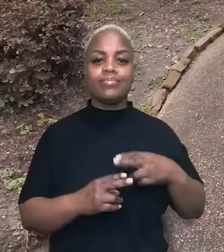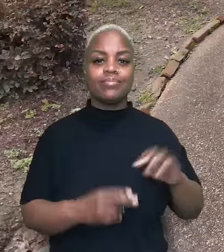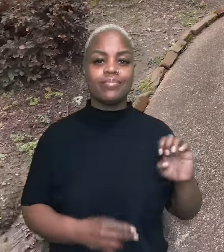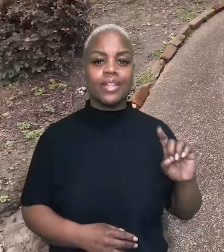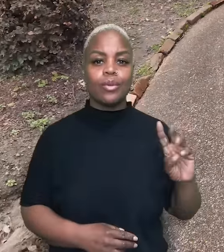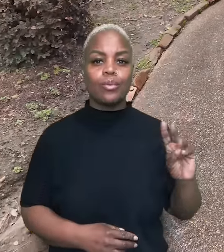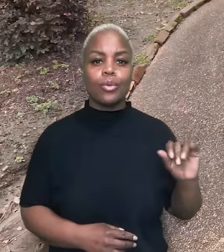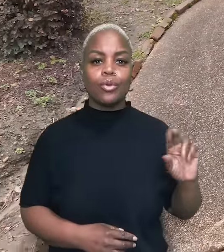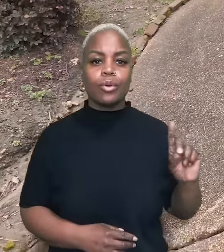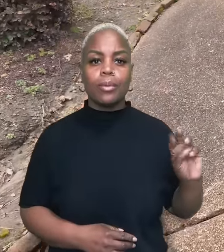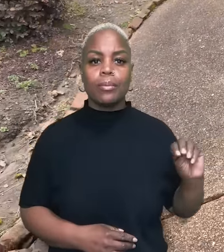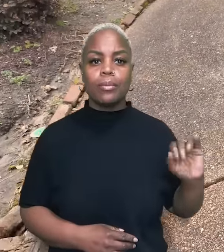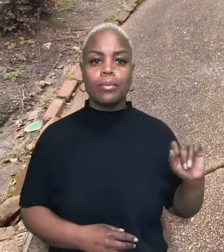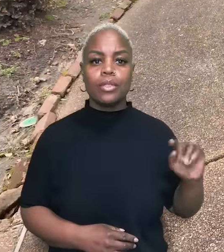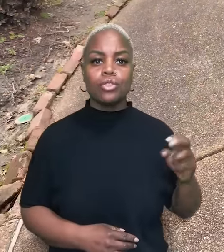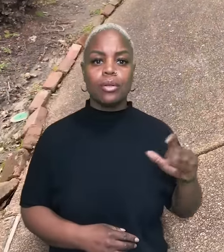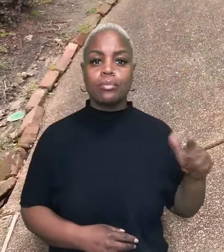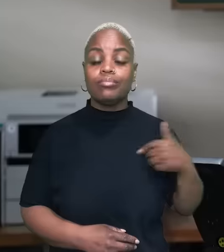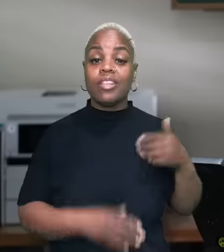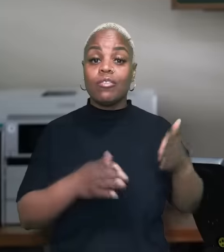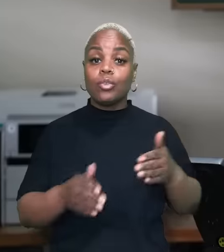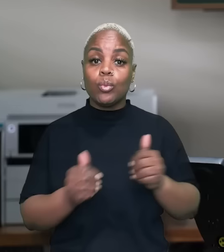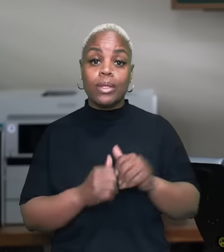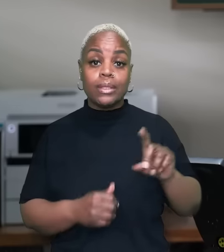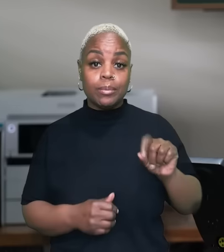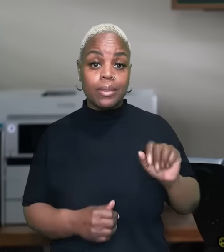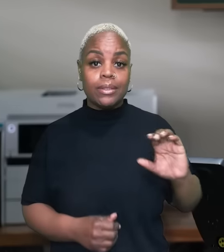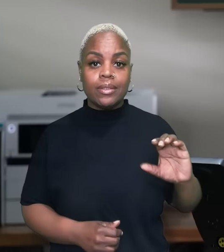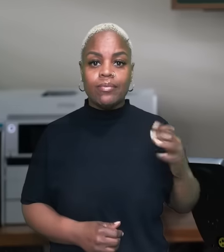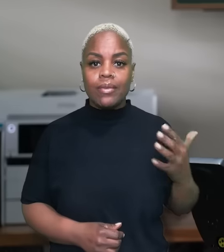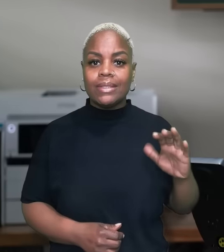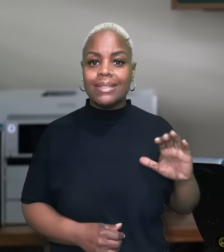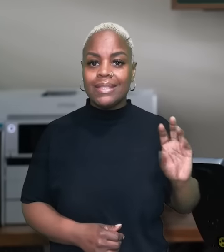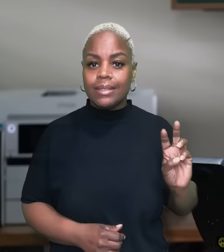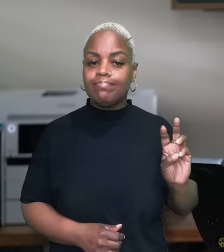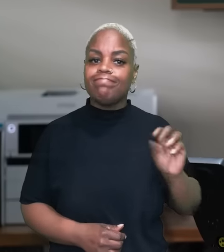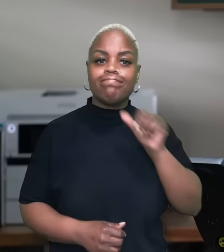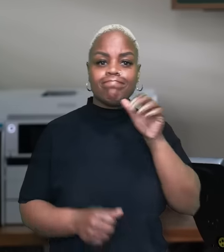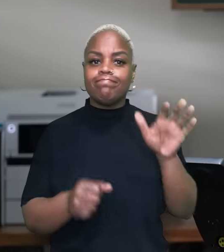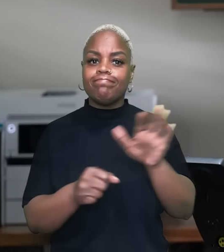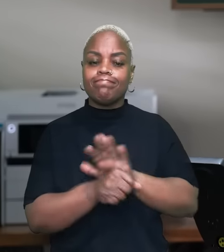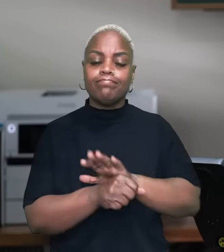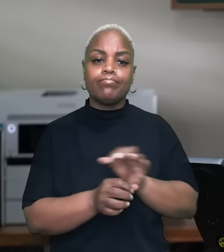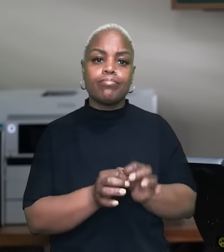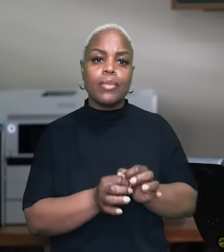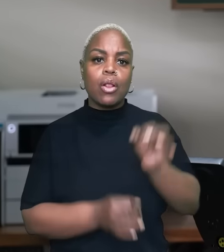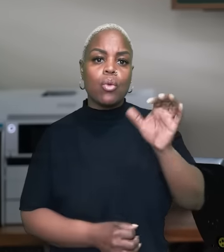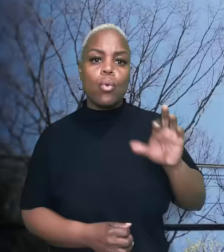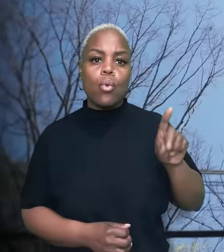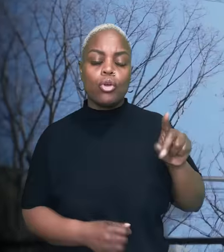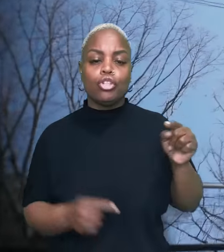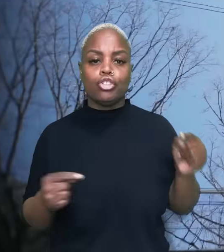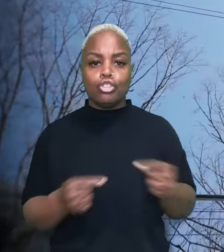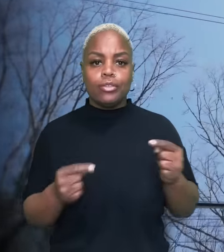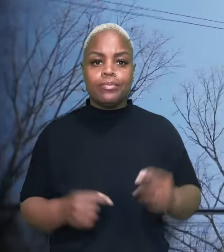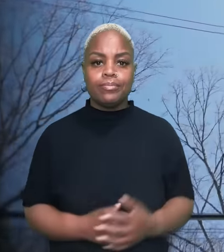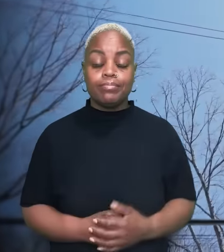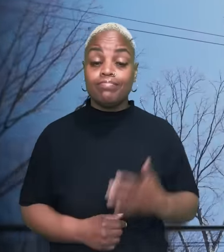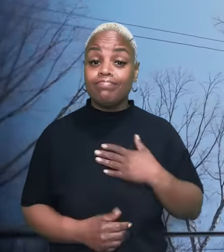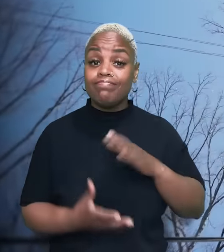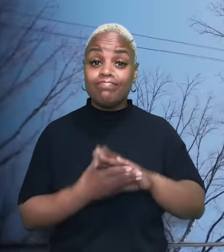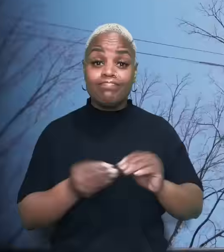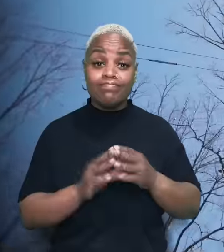My name is Edward Mitchell. I'm an individual with a disability, a C5, C6 incomplete spinal cord injury.